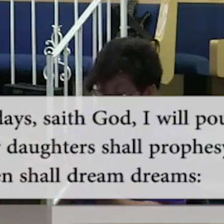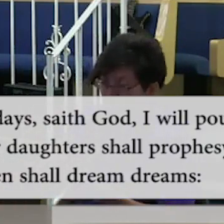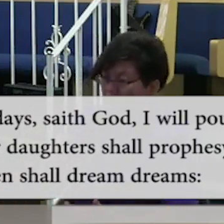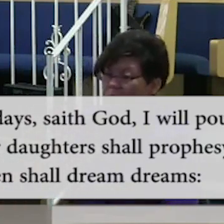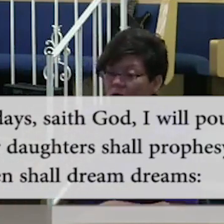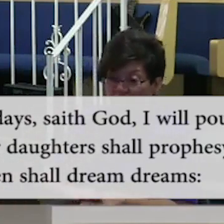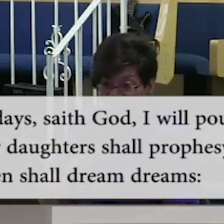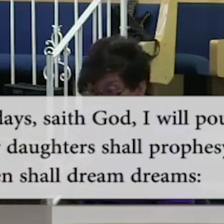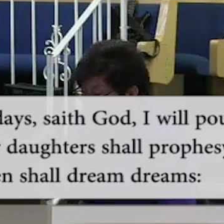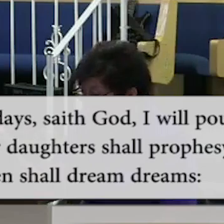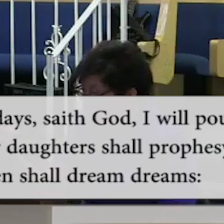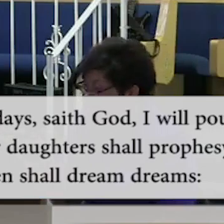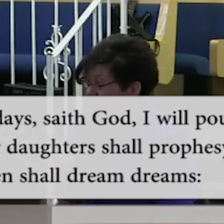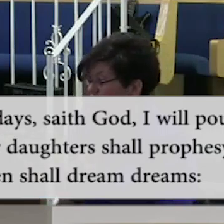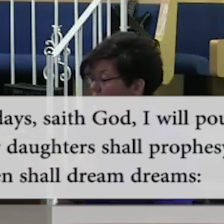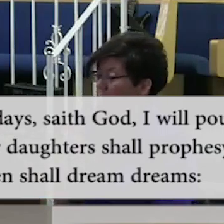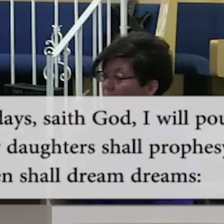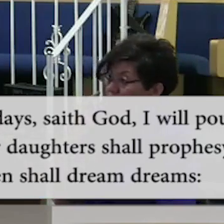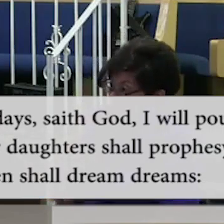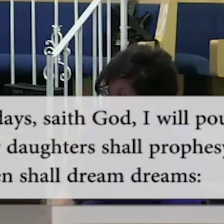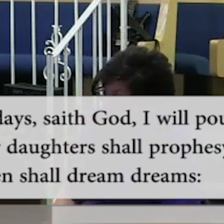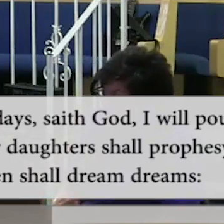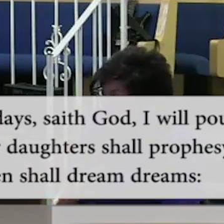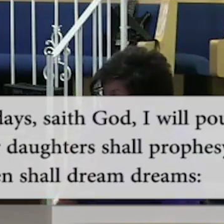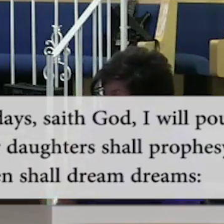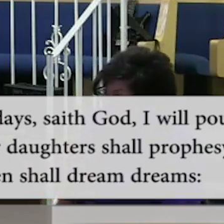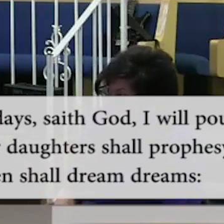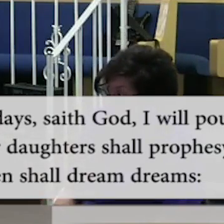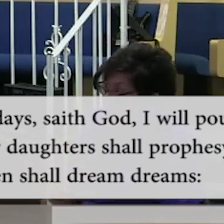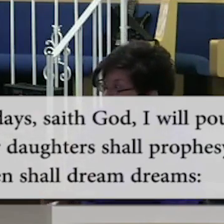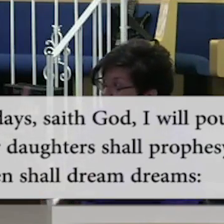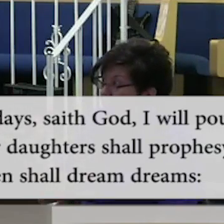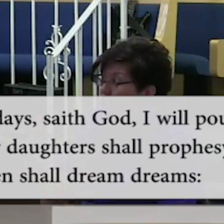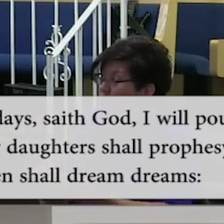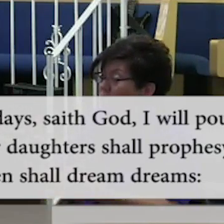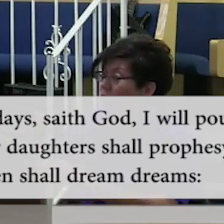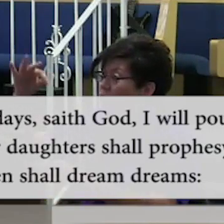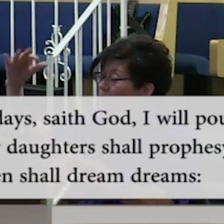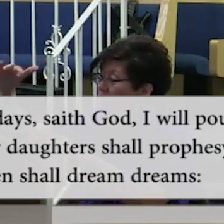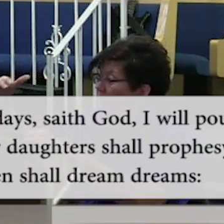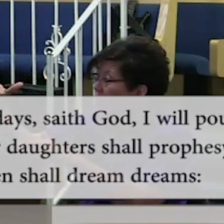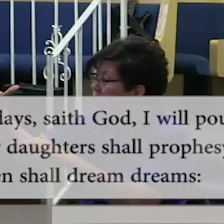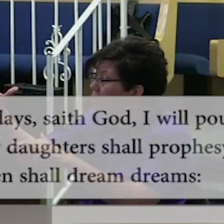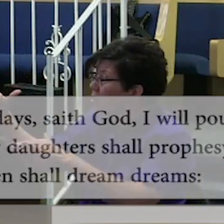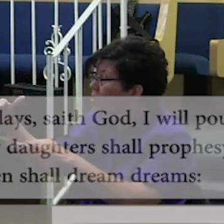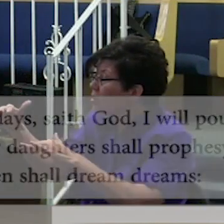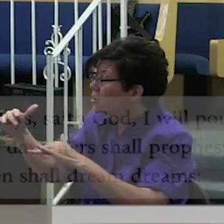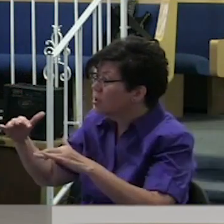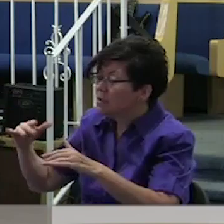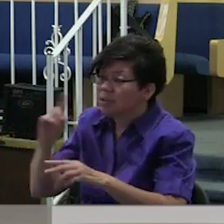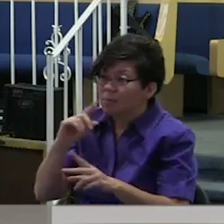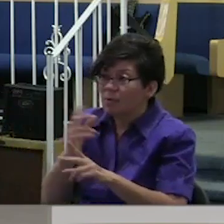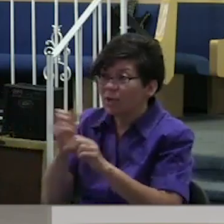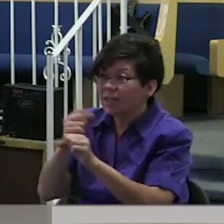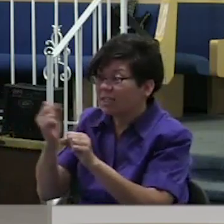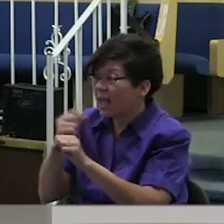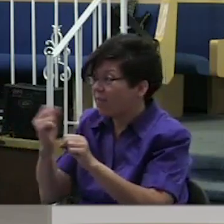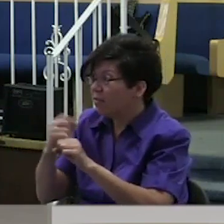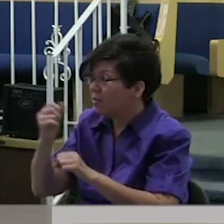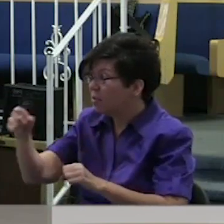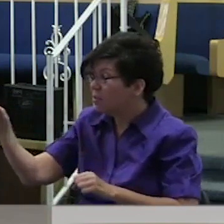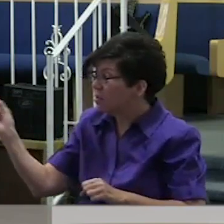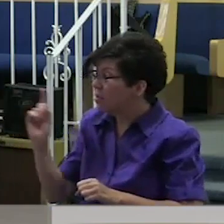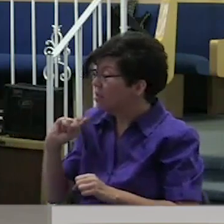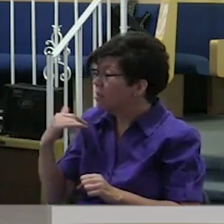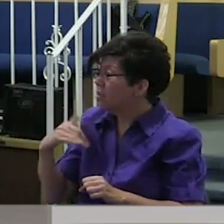flesh. From what I see infillings of the Holy Ghost. I see saved people getting saved, getting